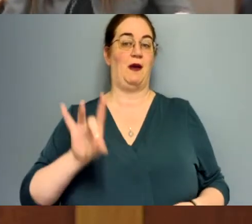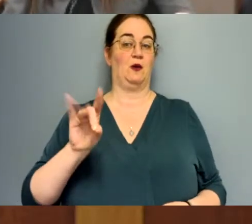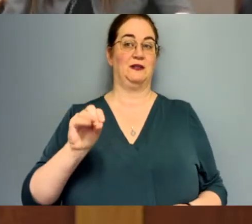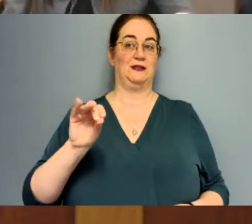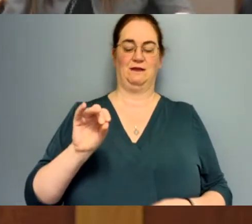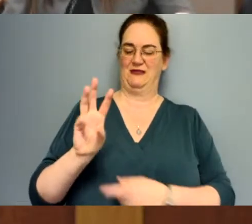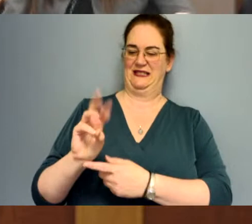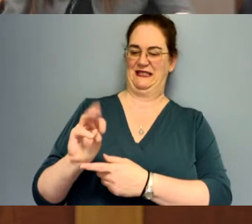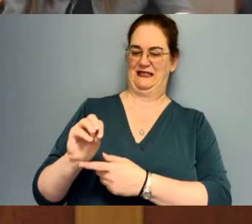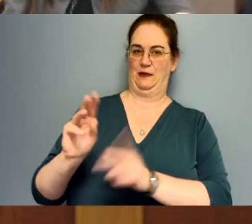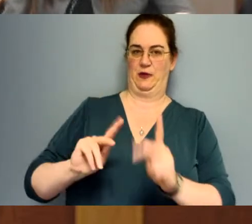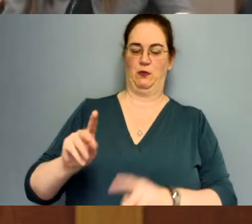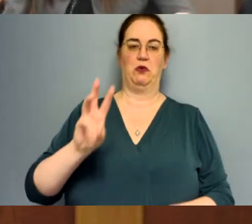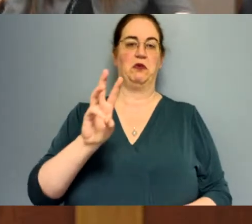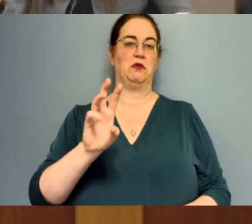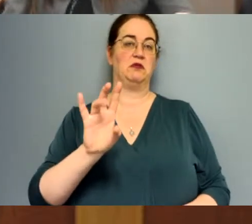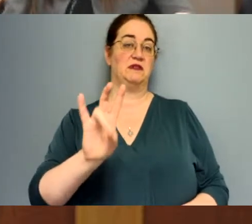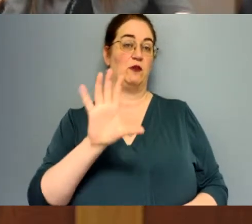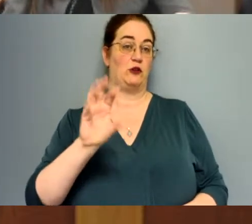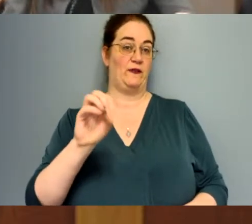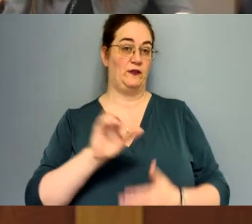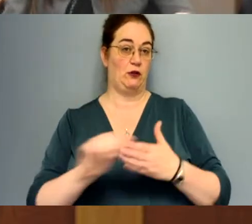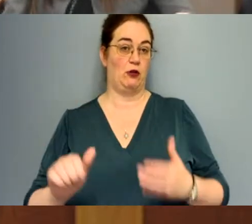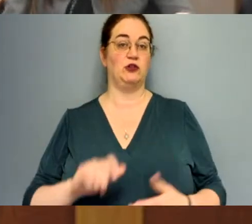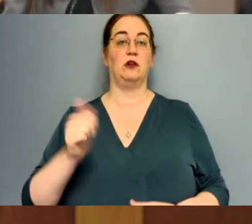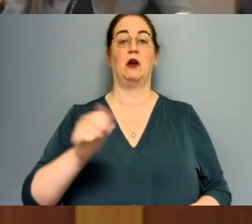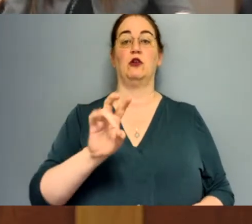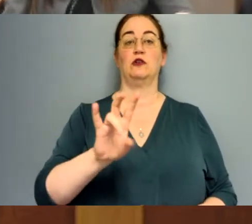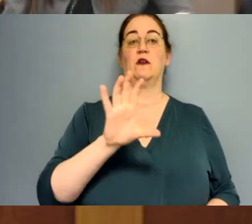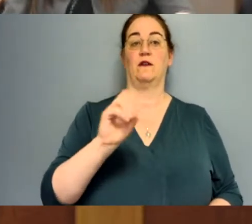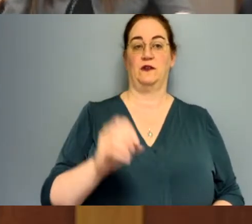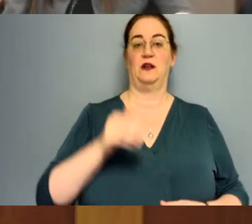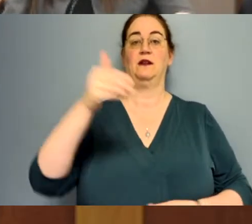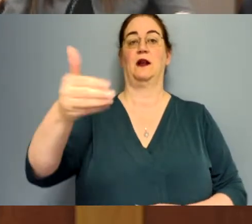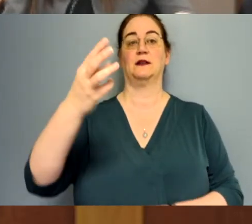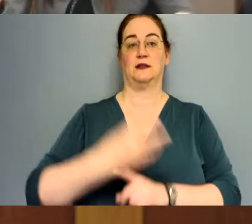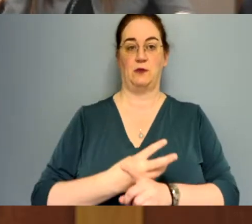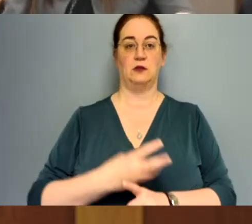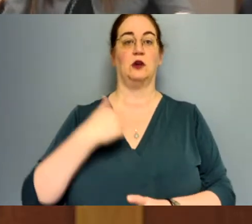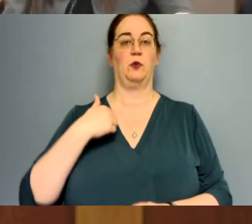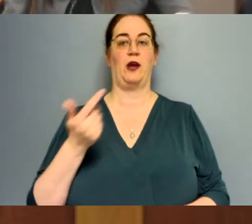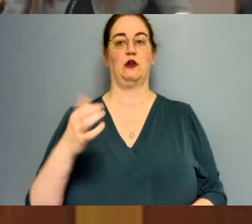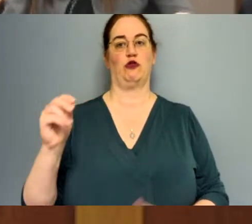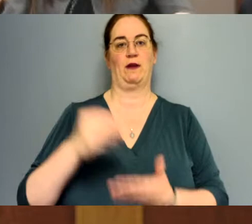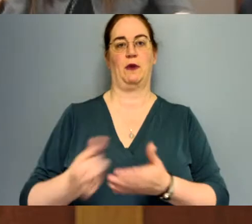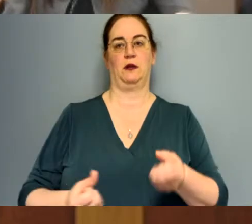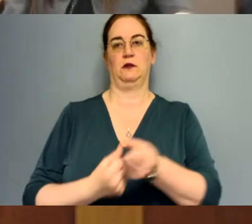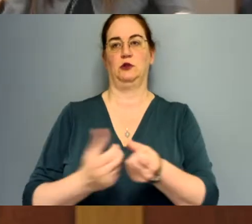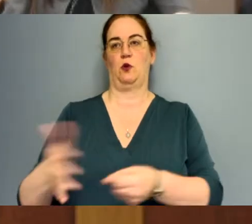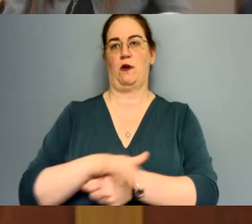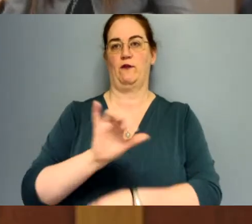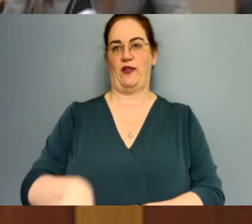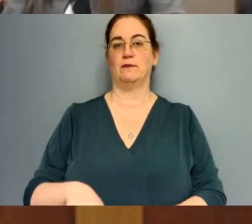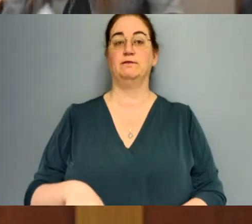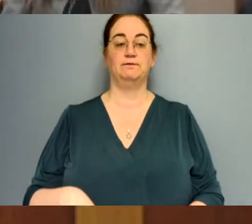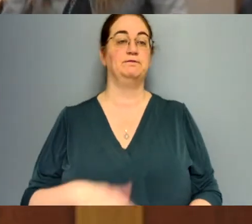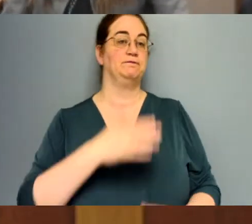people, $750, and another $750 in 6 months, and we had grant money for it. Okay, thank